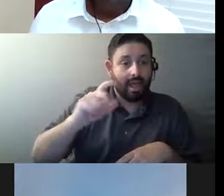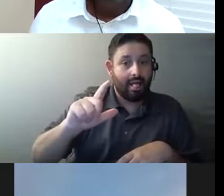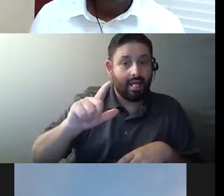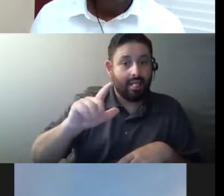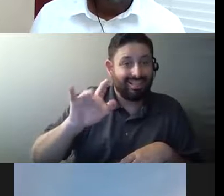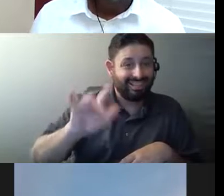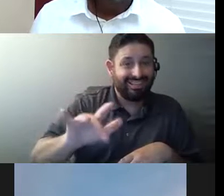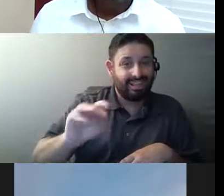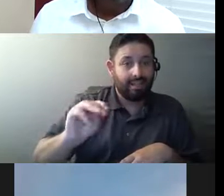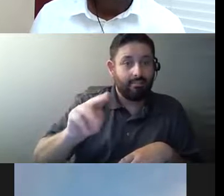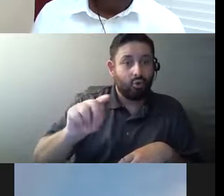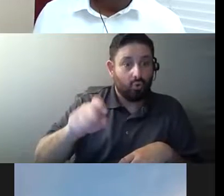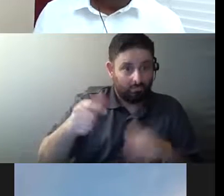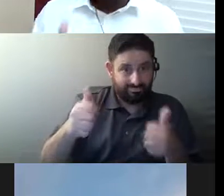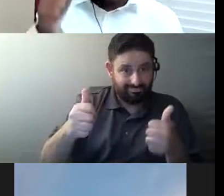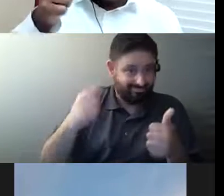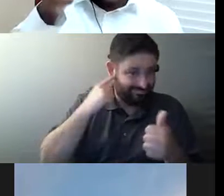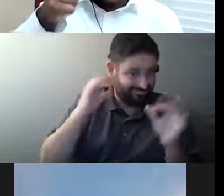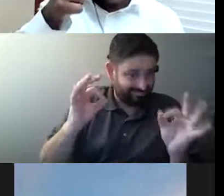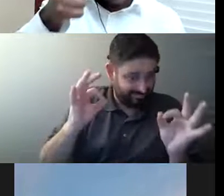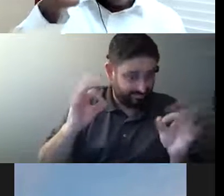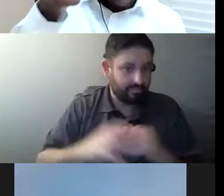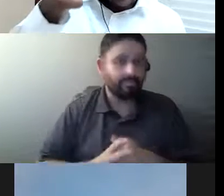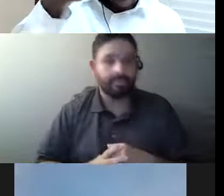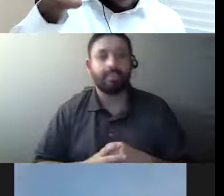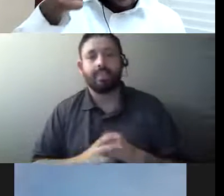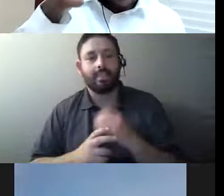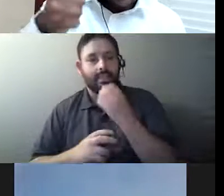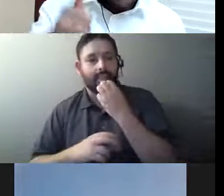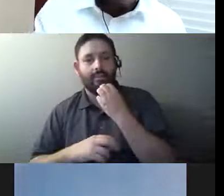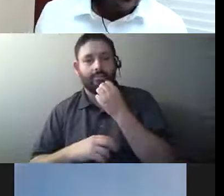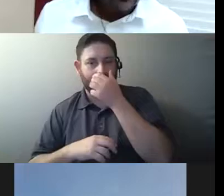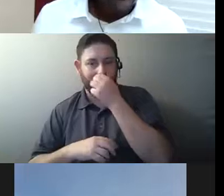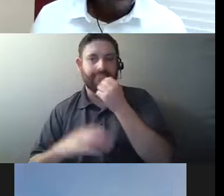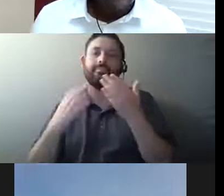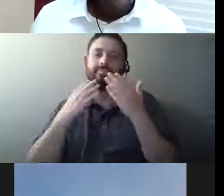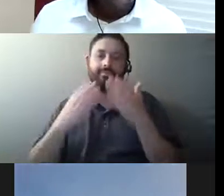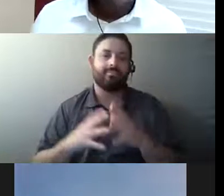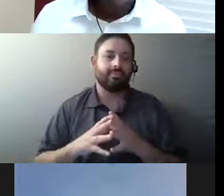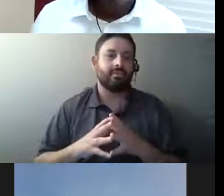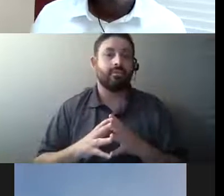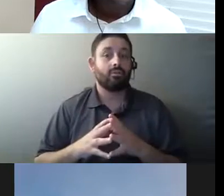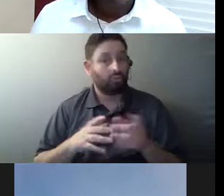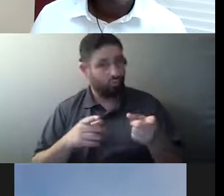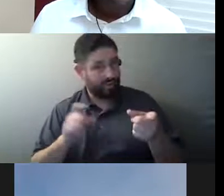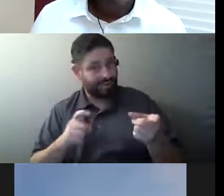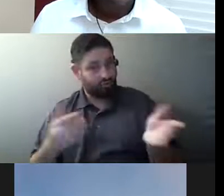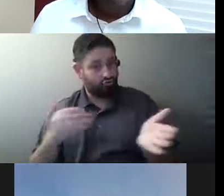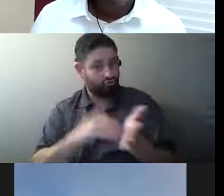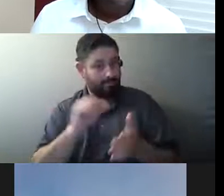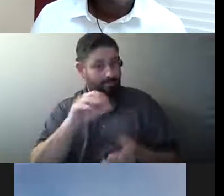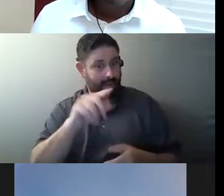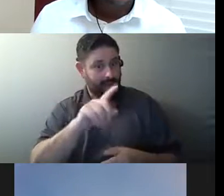Unmute yourself. Are we good now? Can you hear me now? Yes, I can hear you now. Okay. Thank you. Do you need me to repeat the